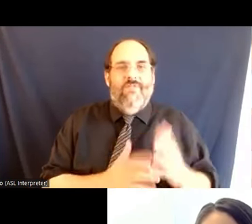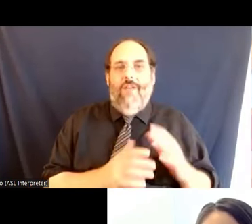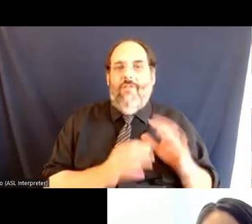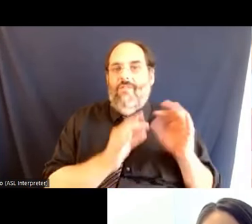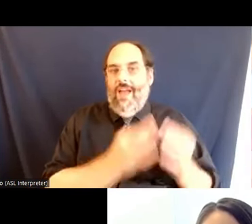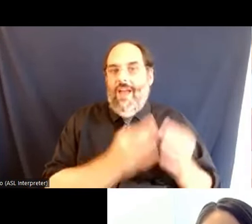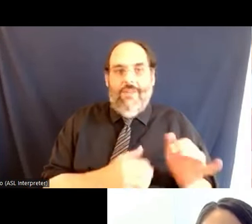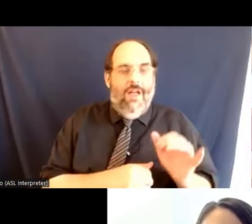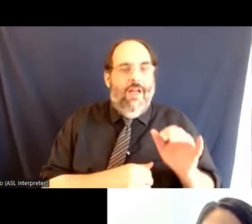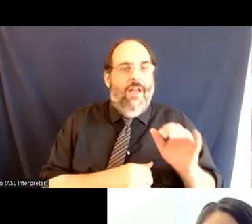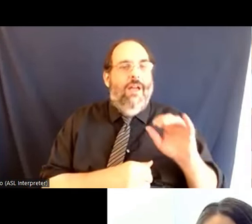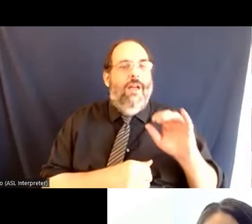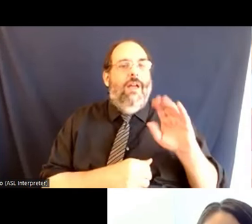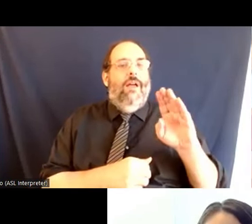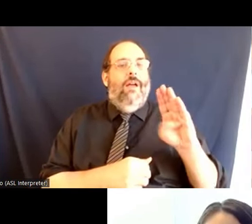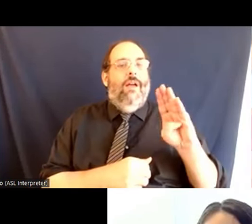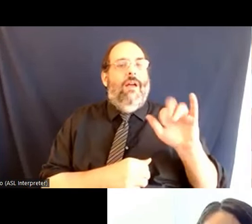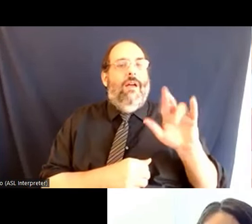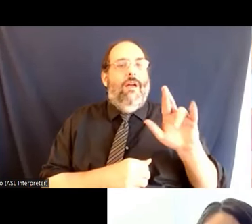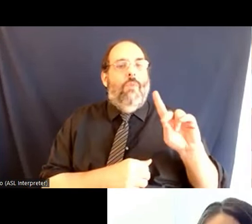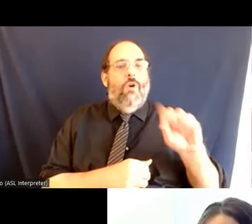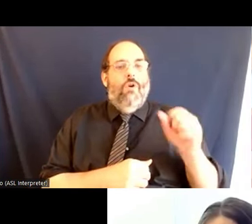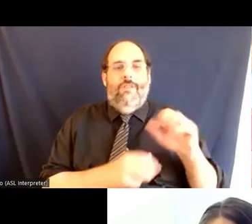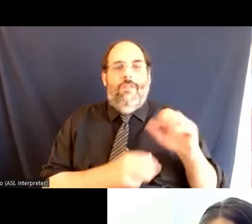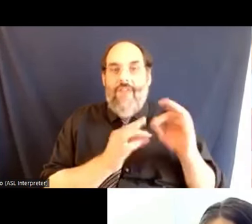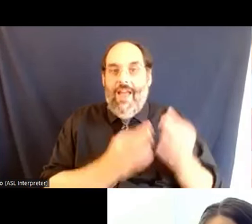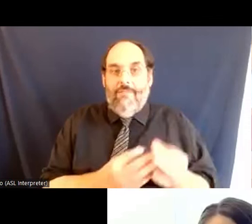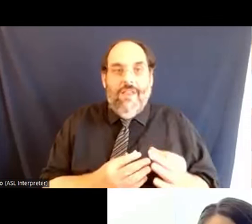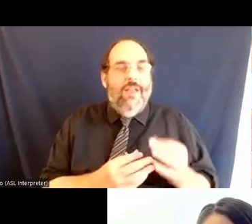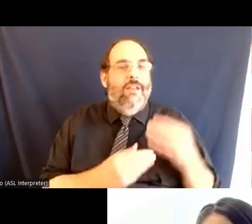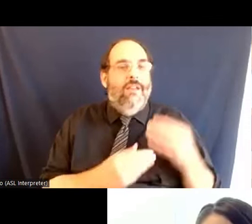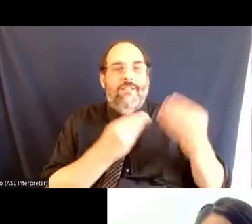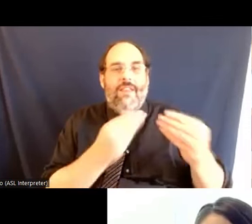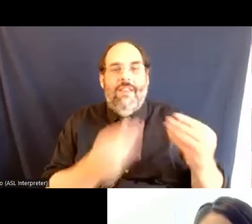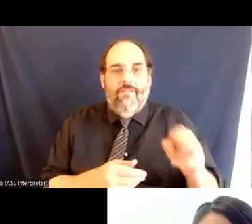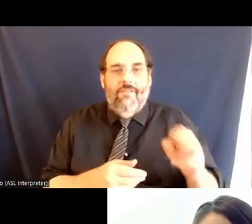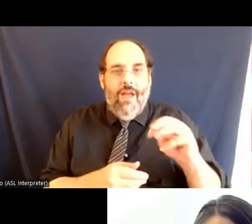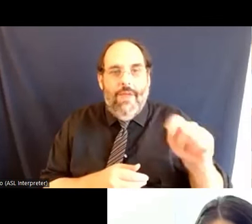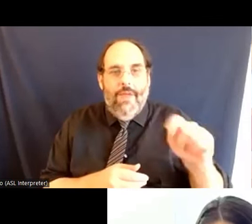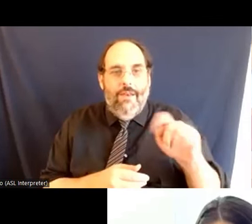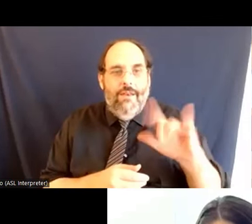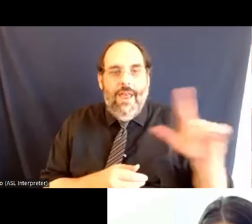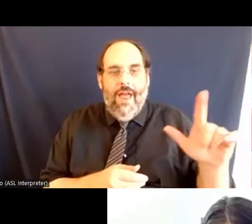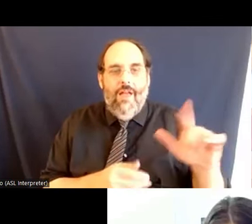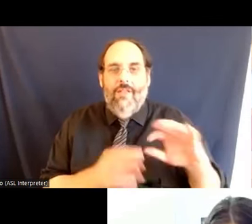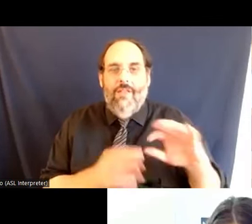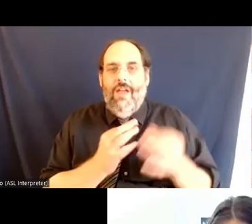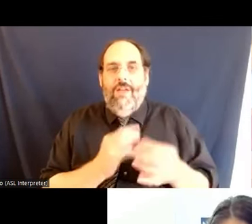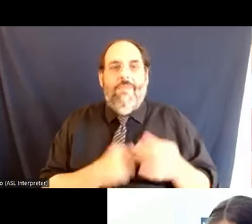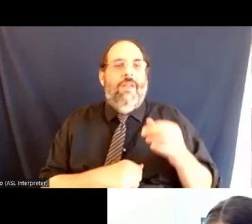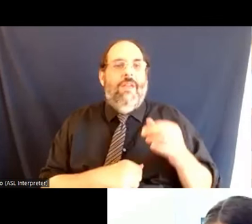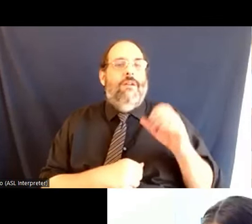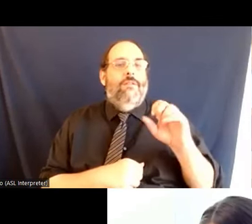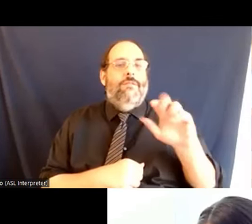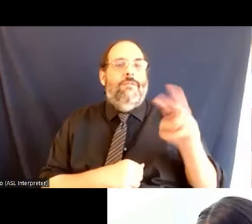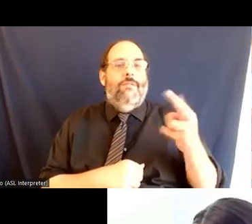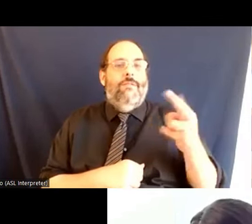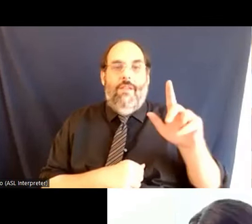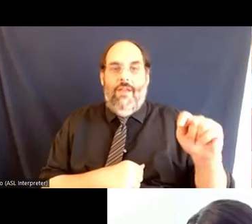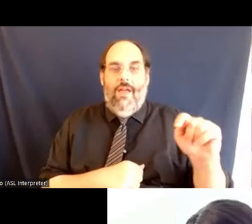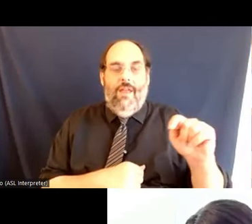the family of descendants of Emmett Till, the family of Second Lieutenant Richard W. Collins III, who was